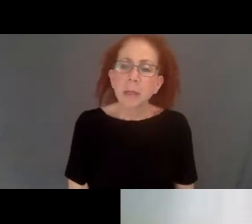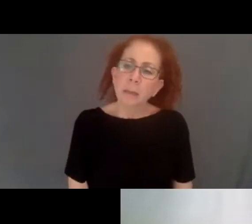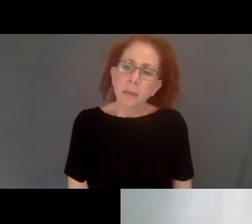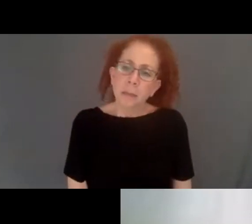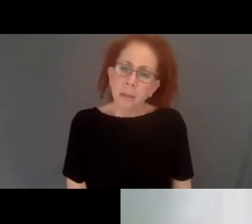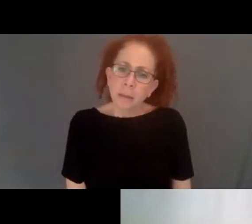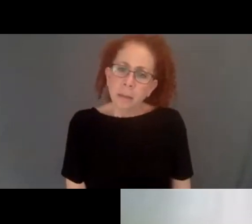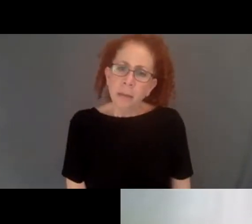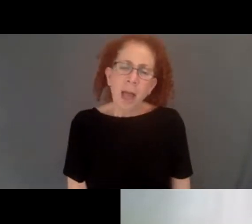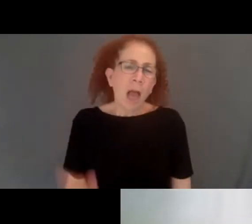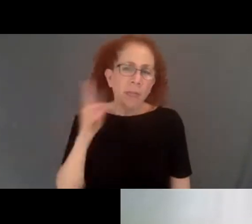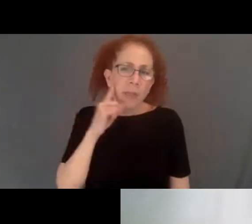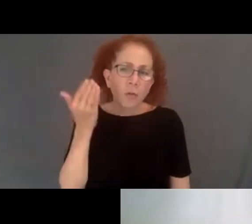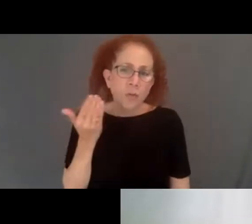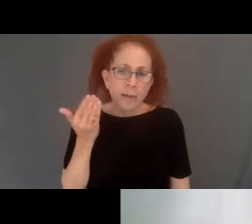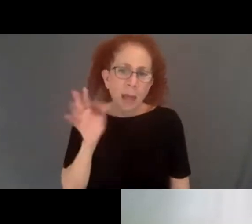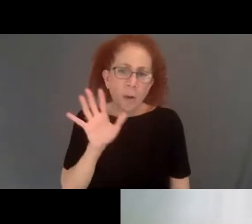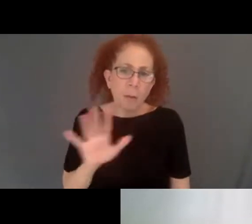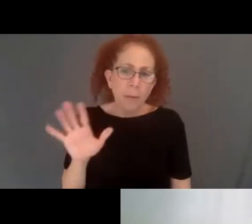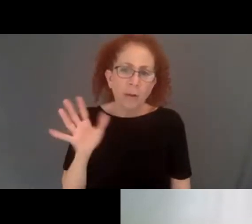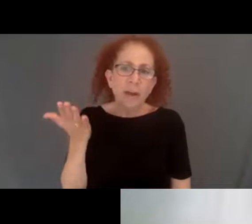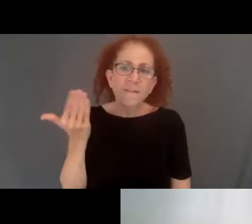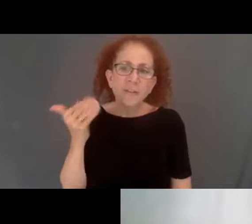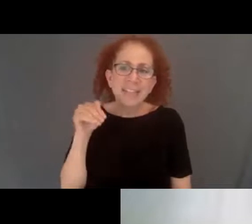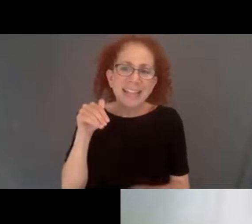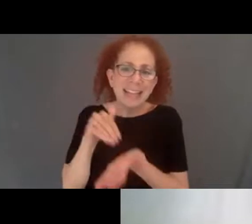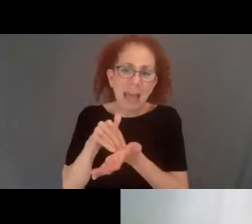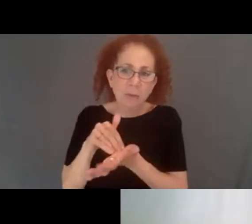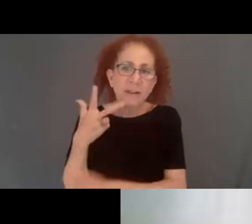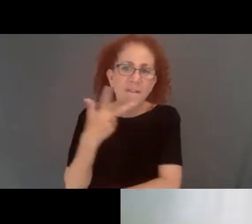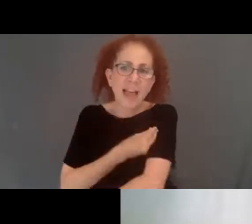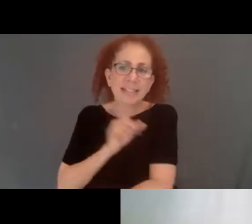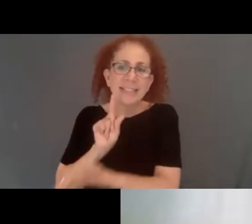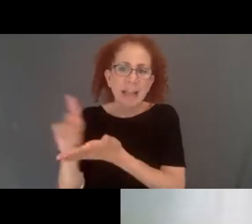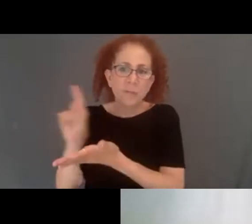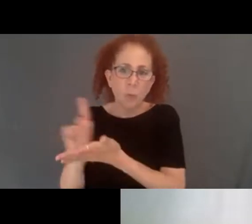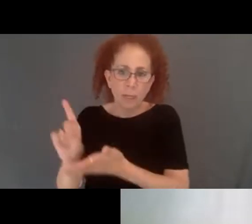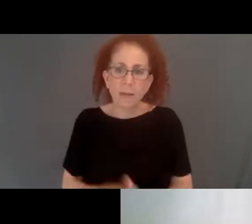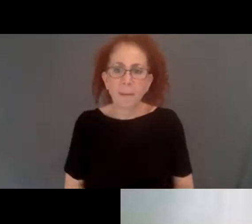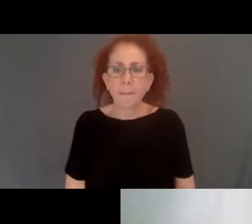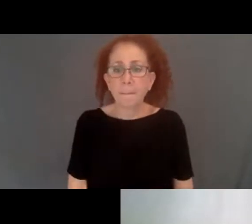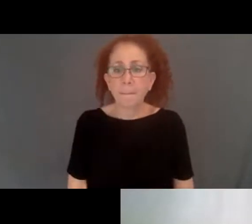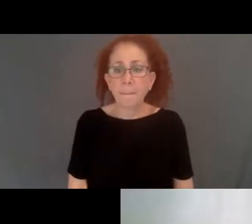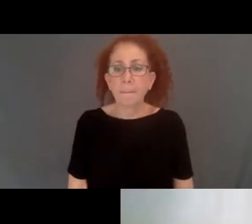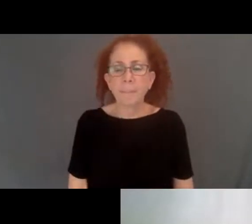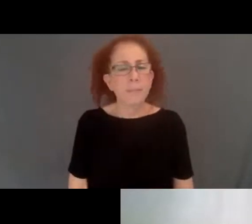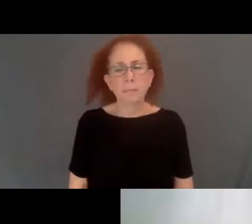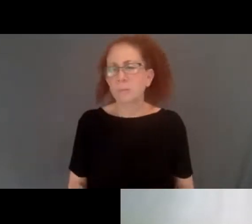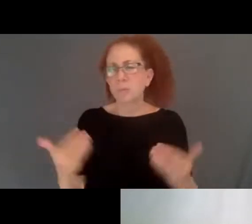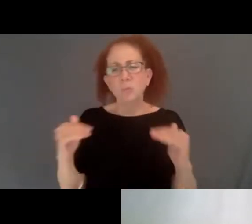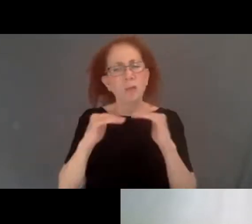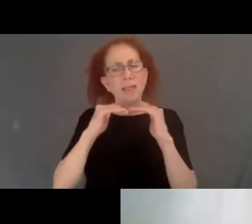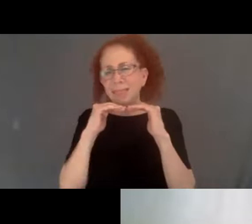So I think right now we're at about 15,000 vaccinations a week, which is well less than